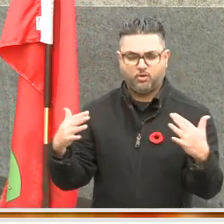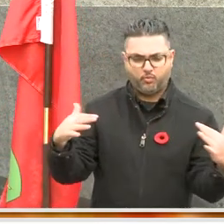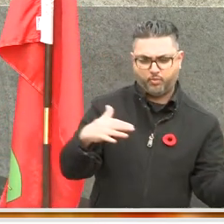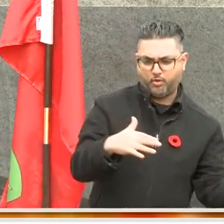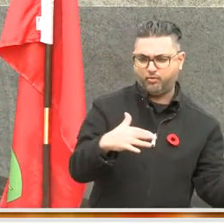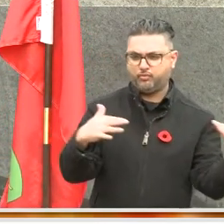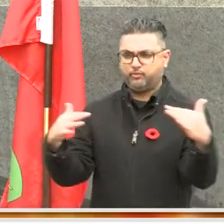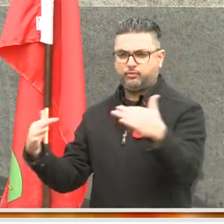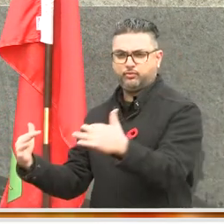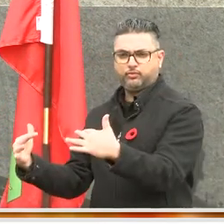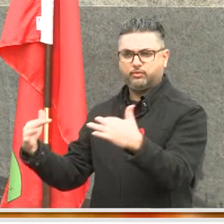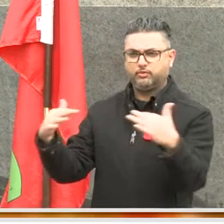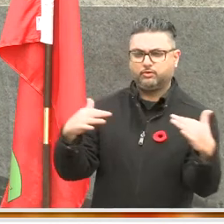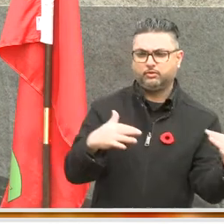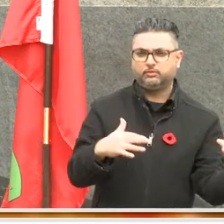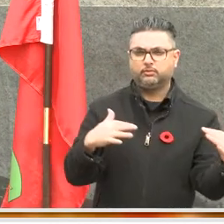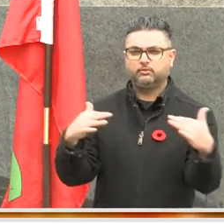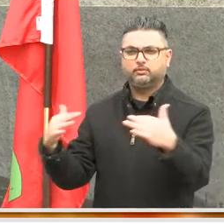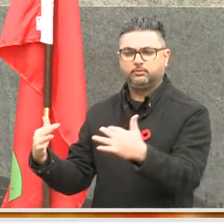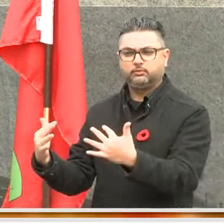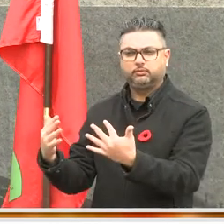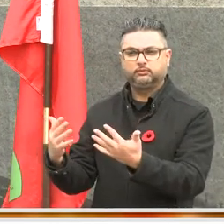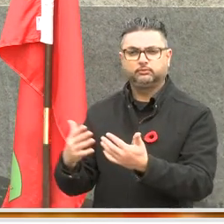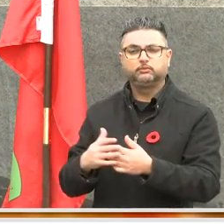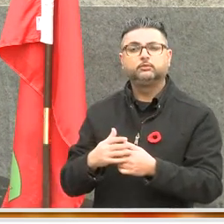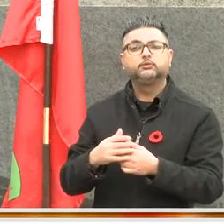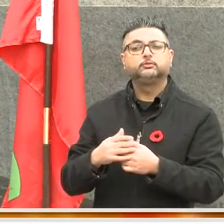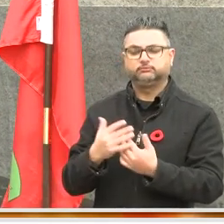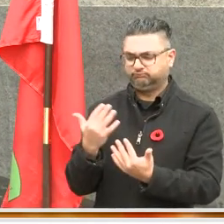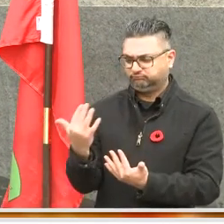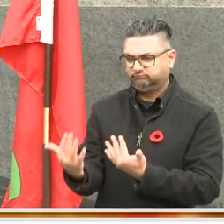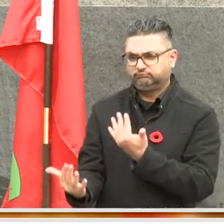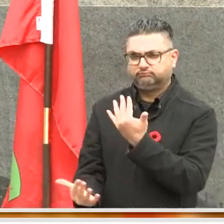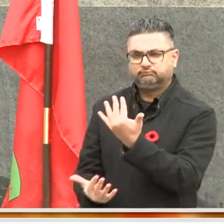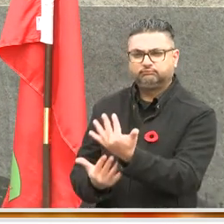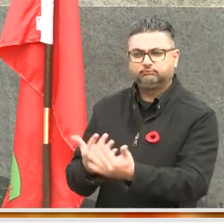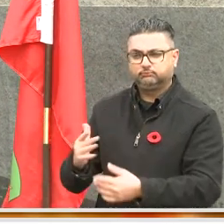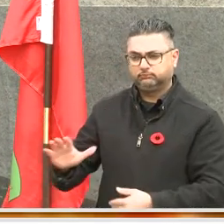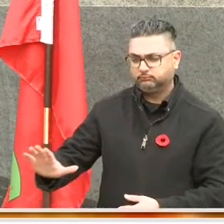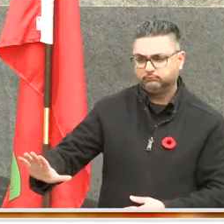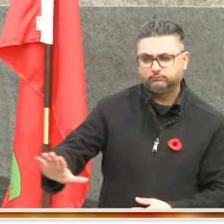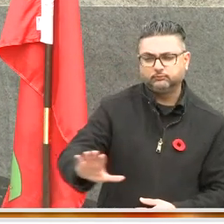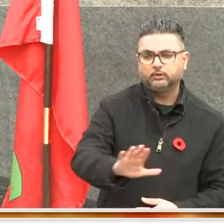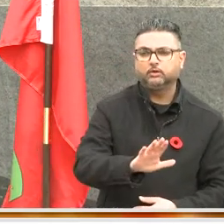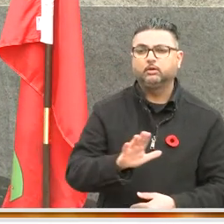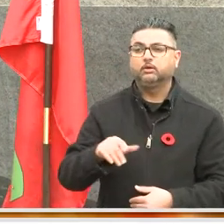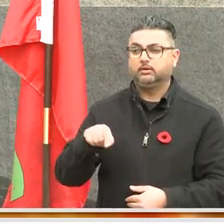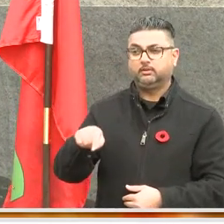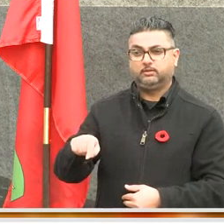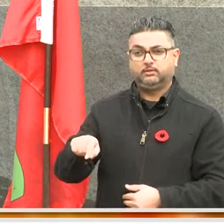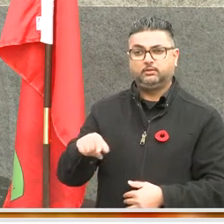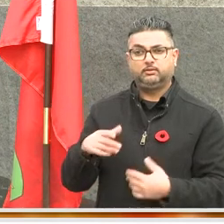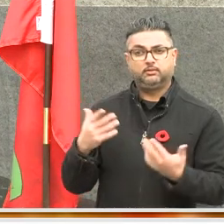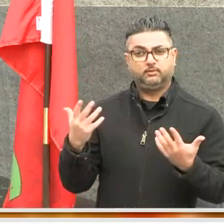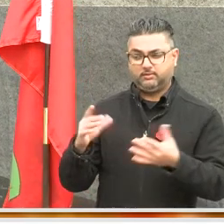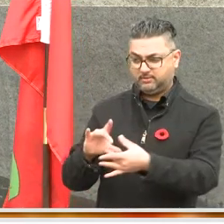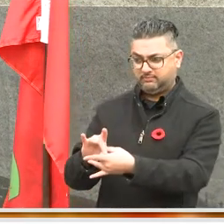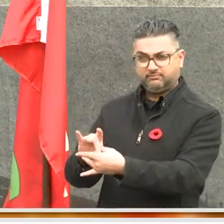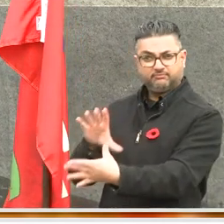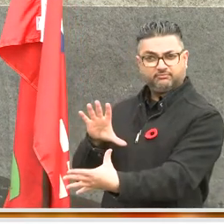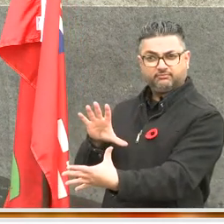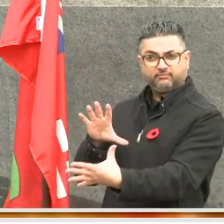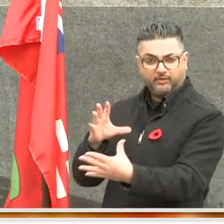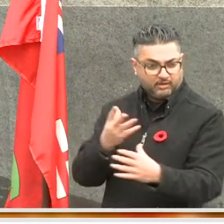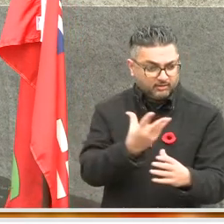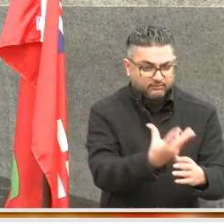throw. The torch be yours to hold it high. If ye break faith with us who die, we